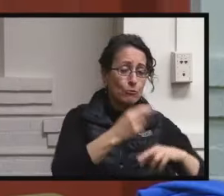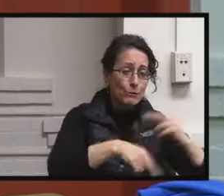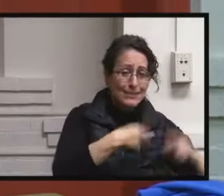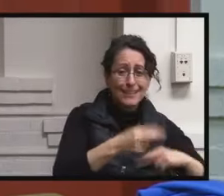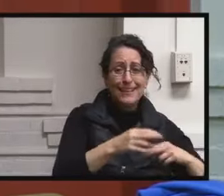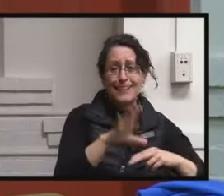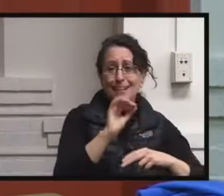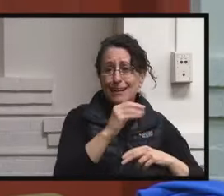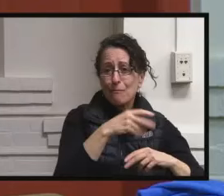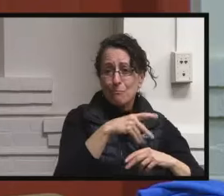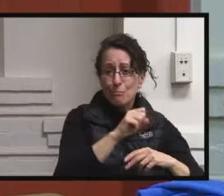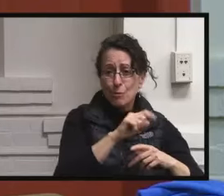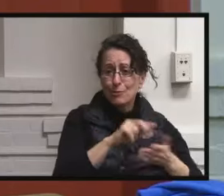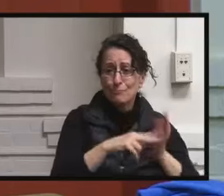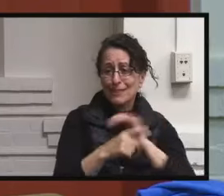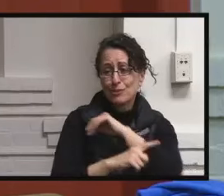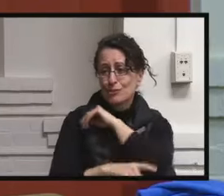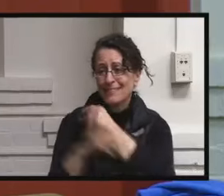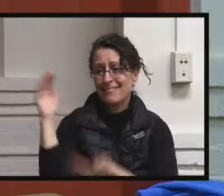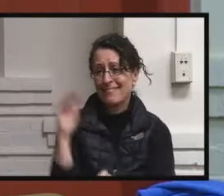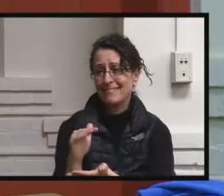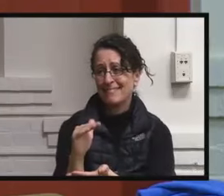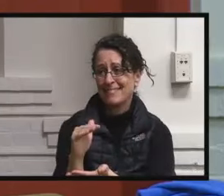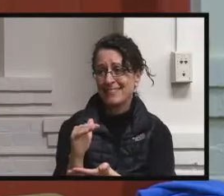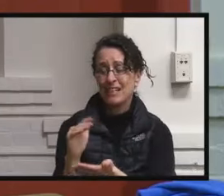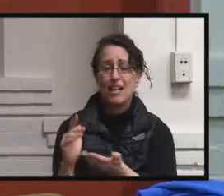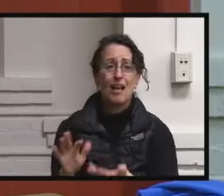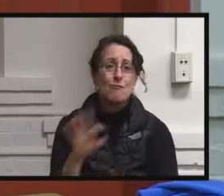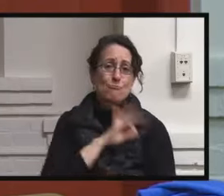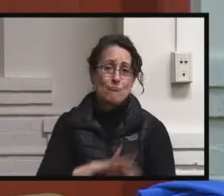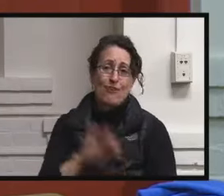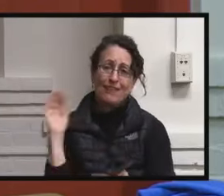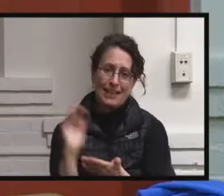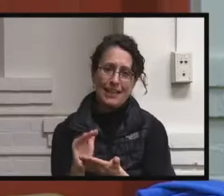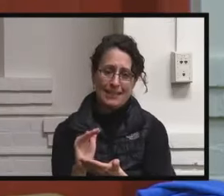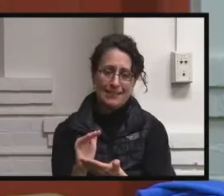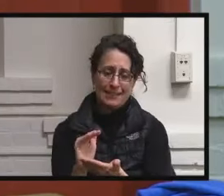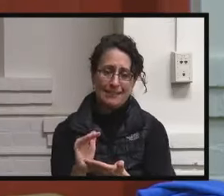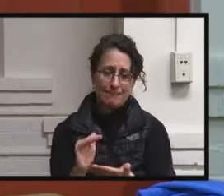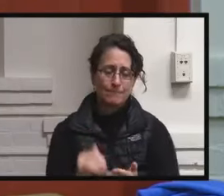$35,000. So what the number you should be looking at is, during the course of this year,